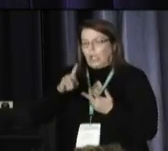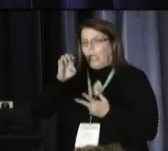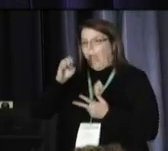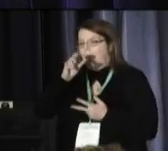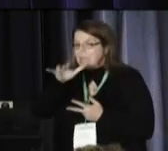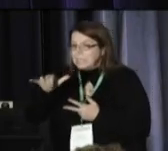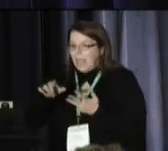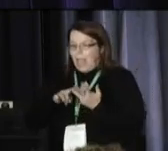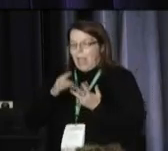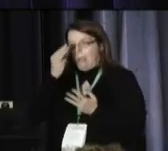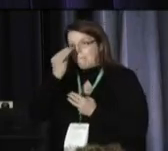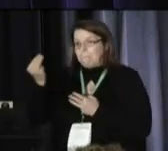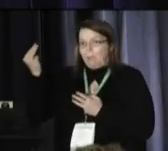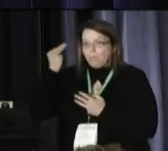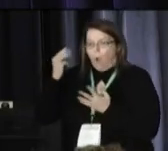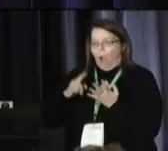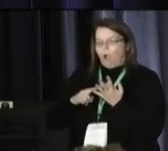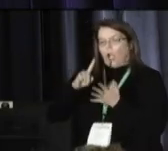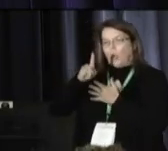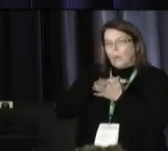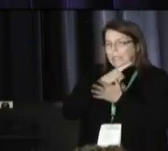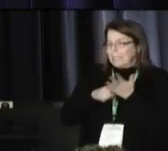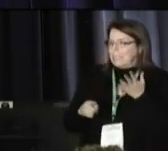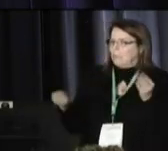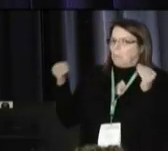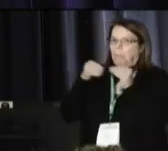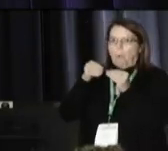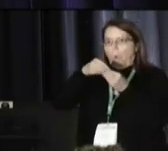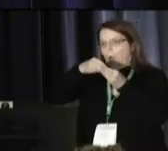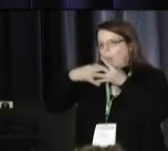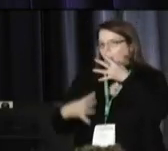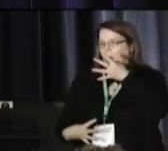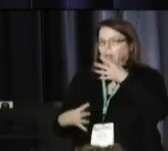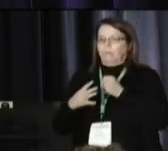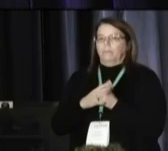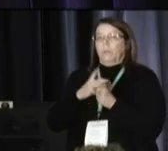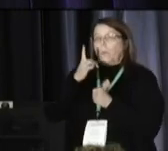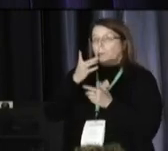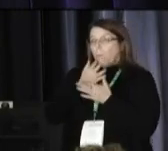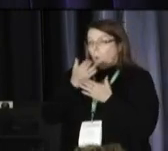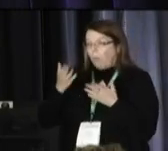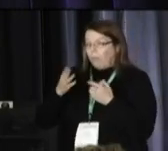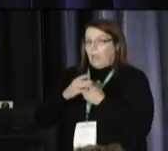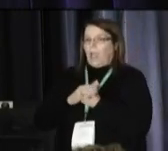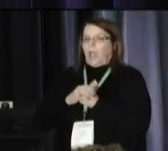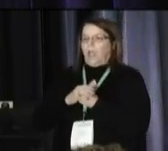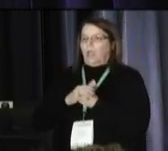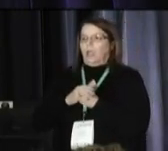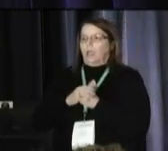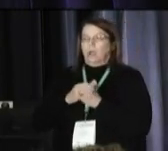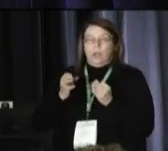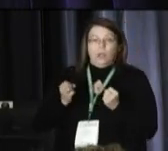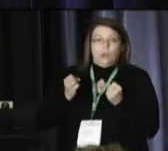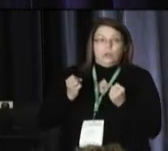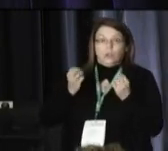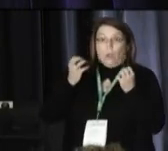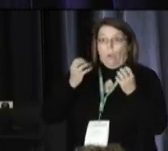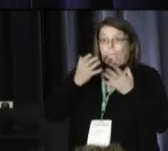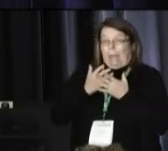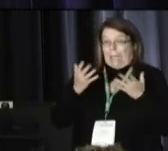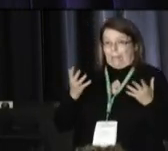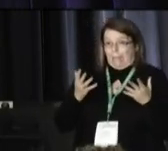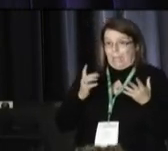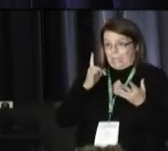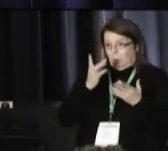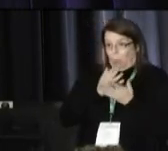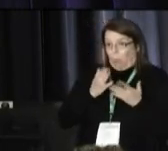lit, criticism, and more. One thing, among so many things that I admire